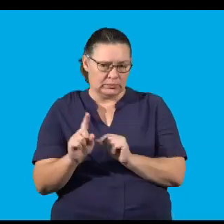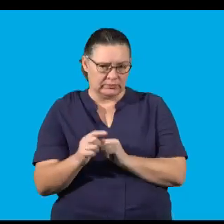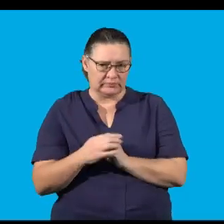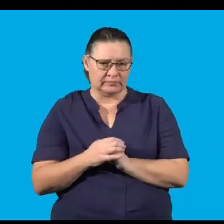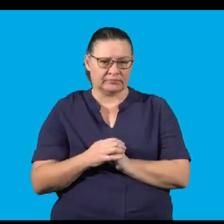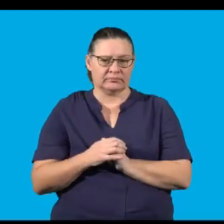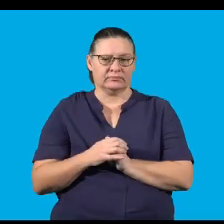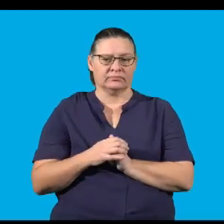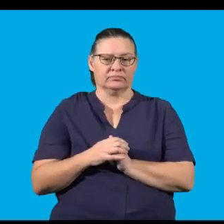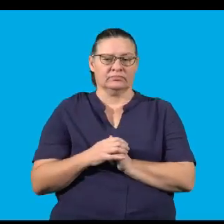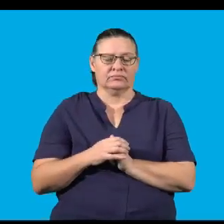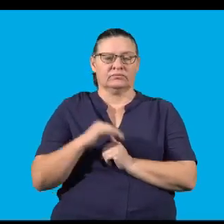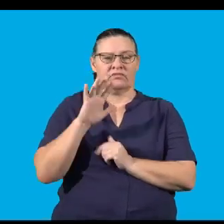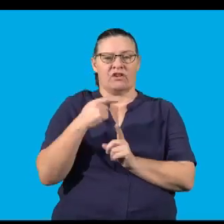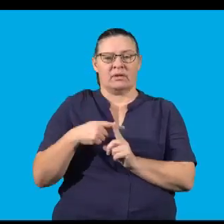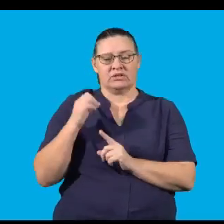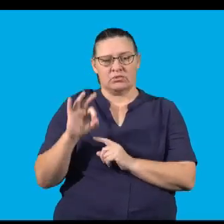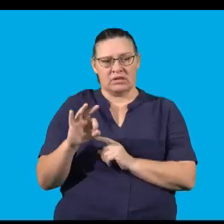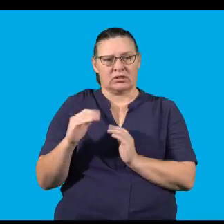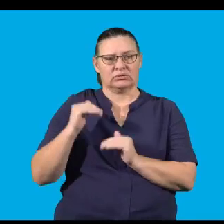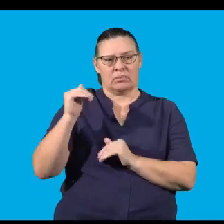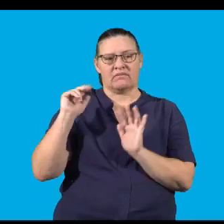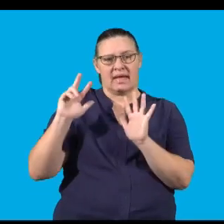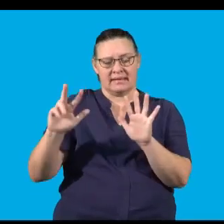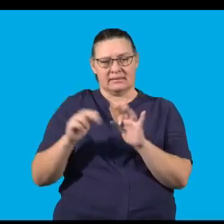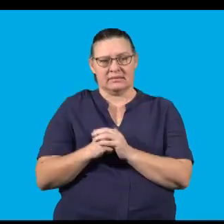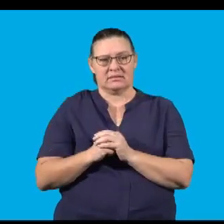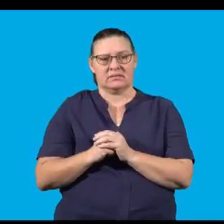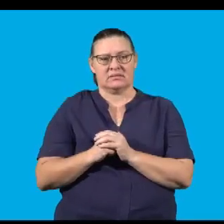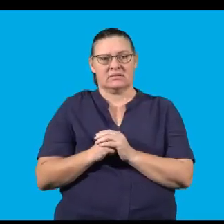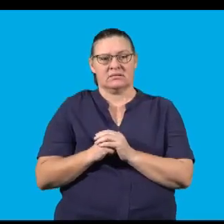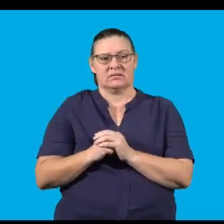your signs. 5 plus 3 on the top will give me 8.